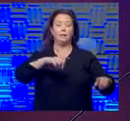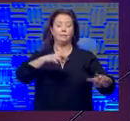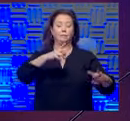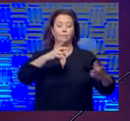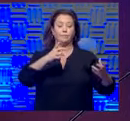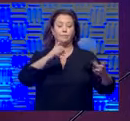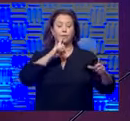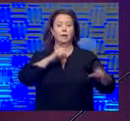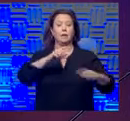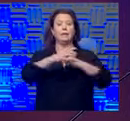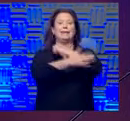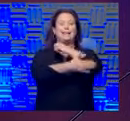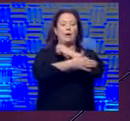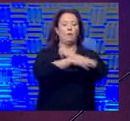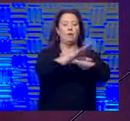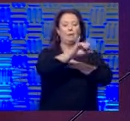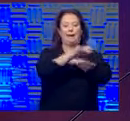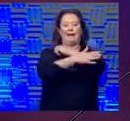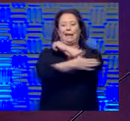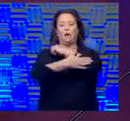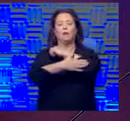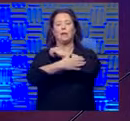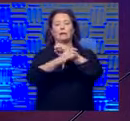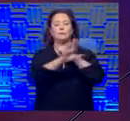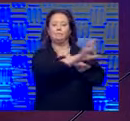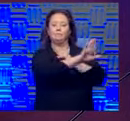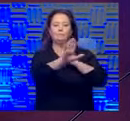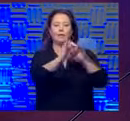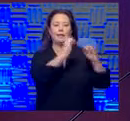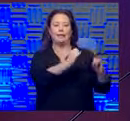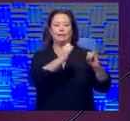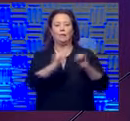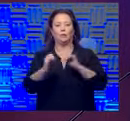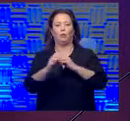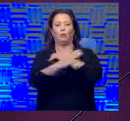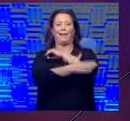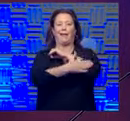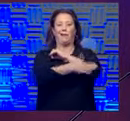what the county by county would do, it leaves it up to the individual counties, and it's going to be